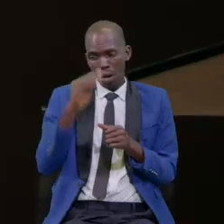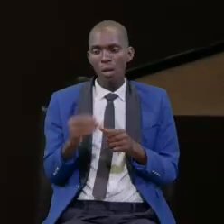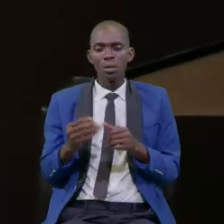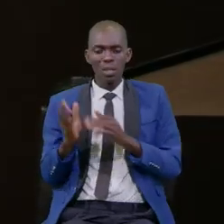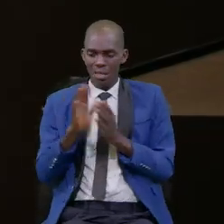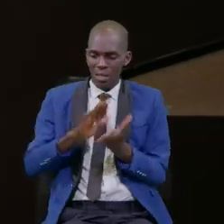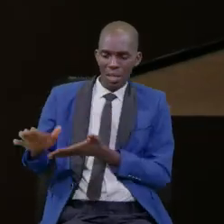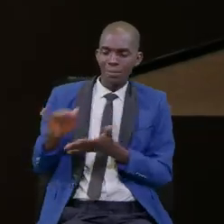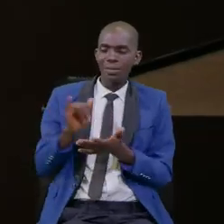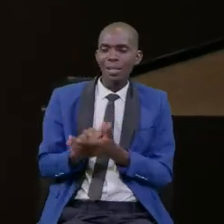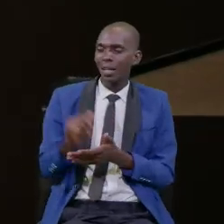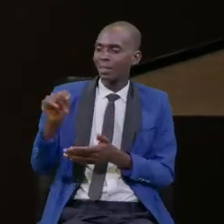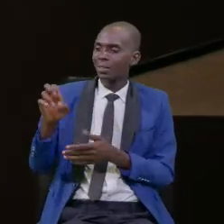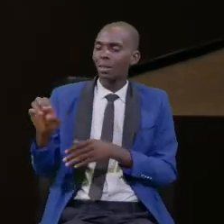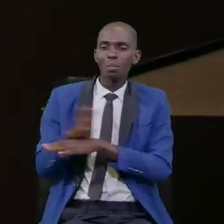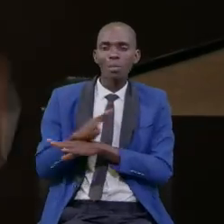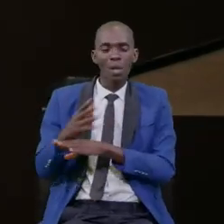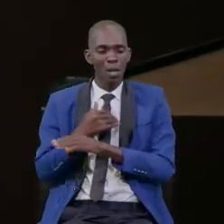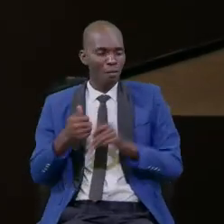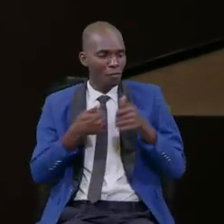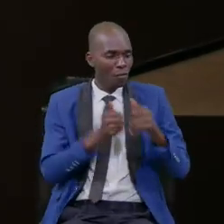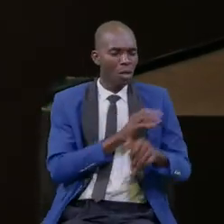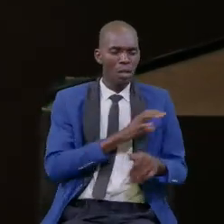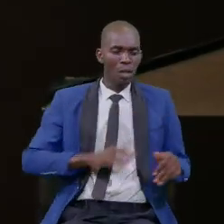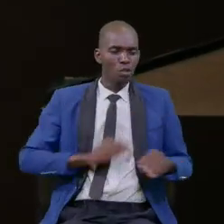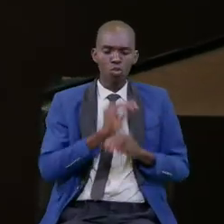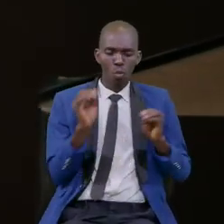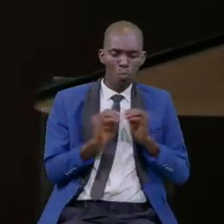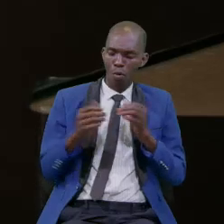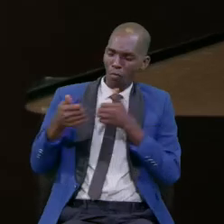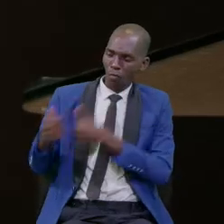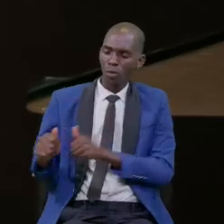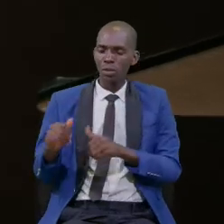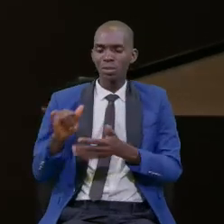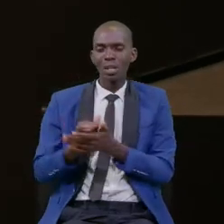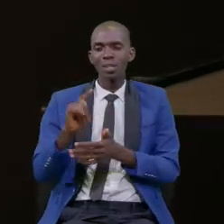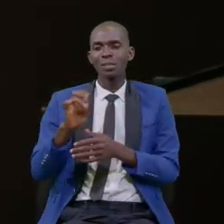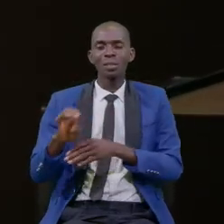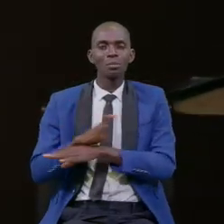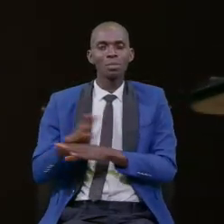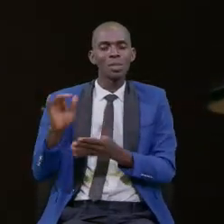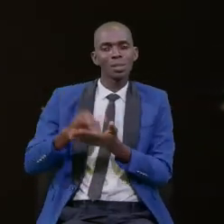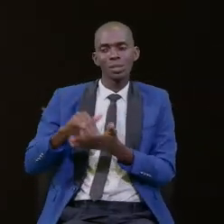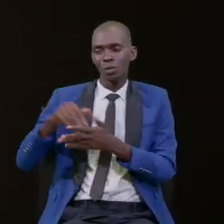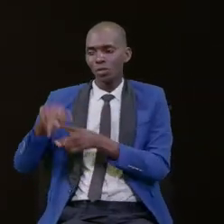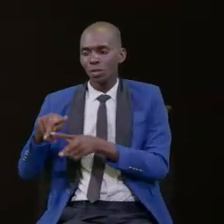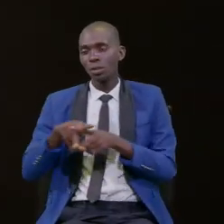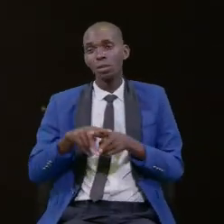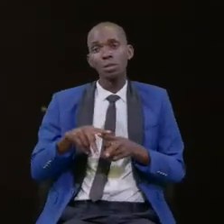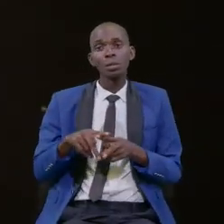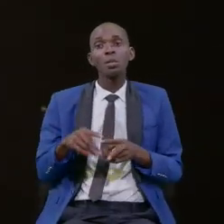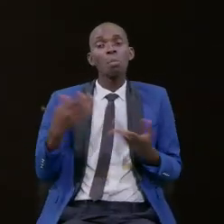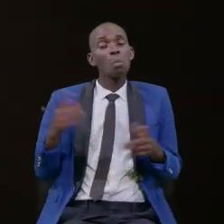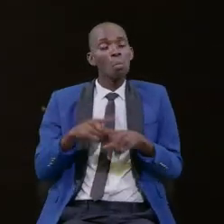no more a publican. A change had come. But because that was the name he was